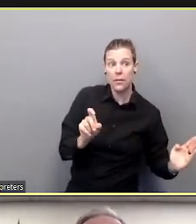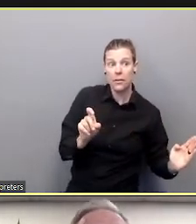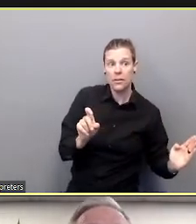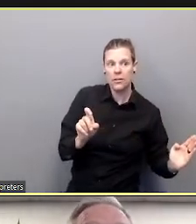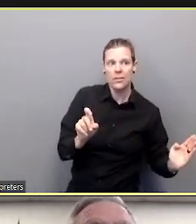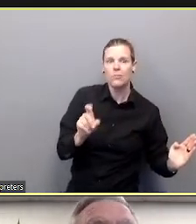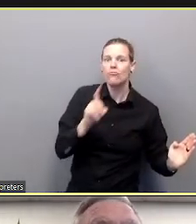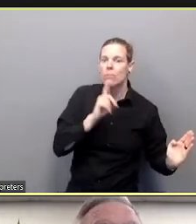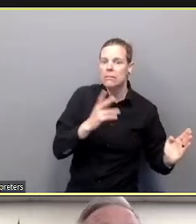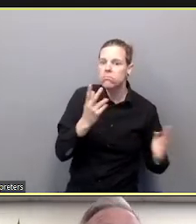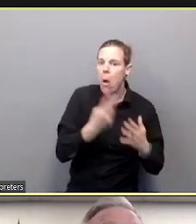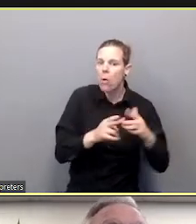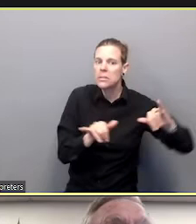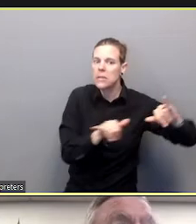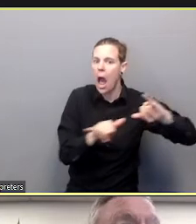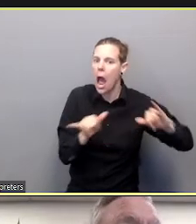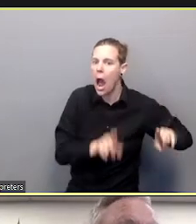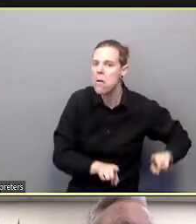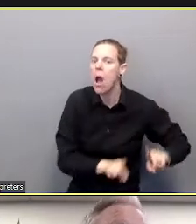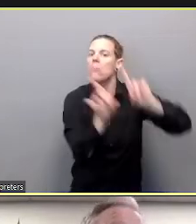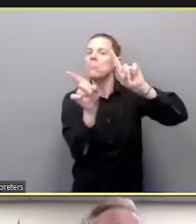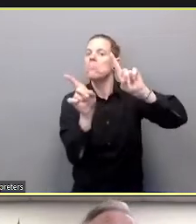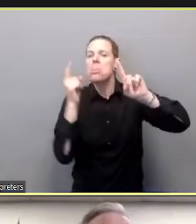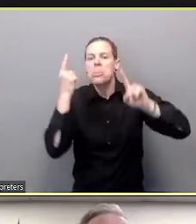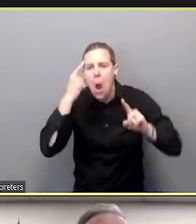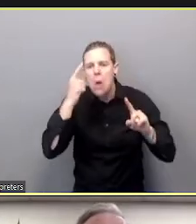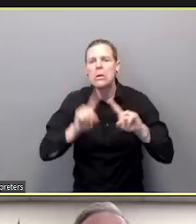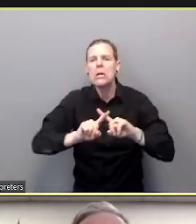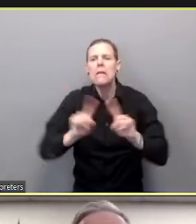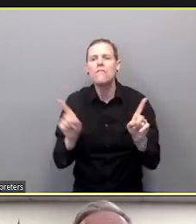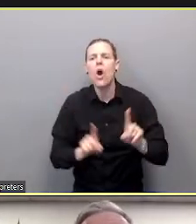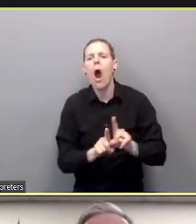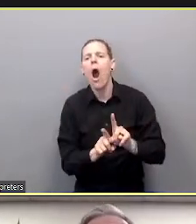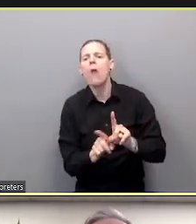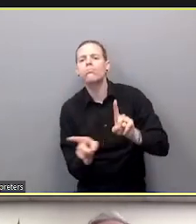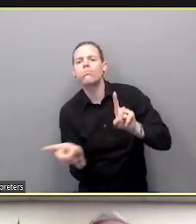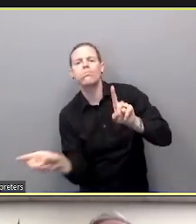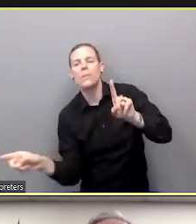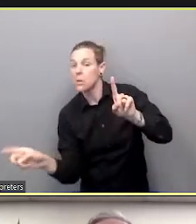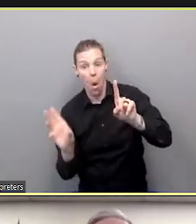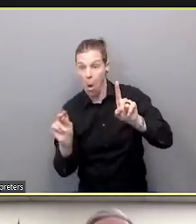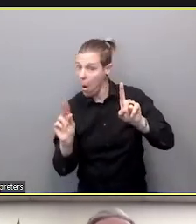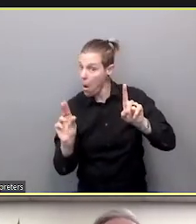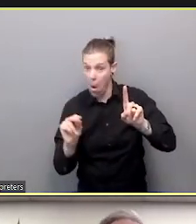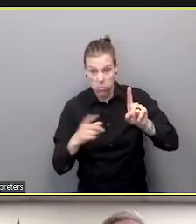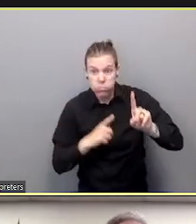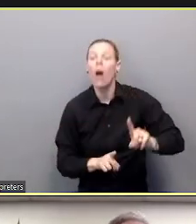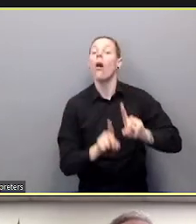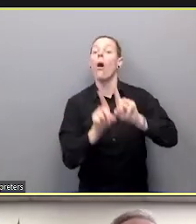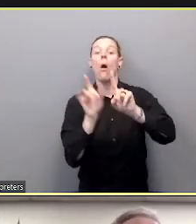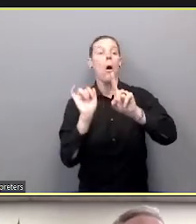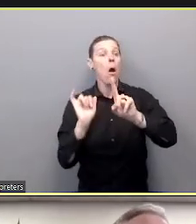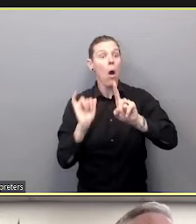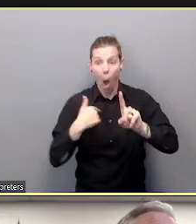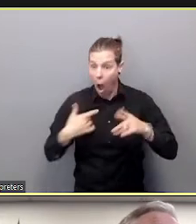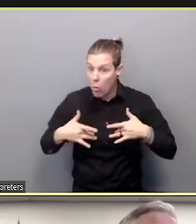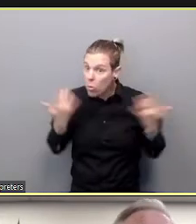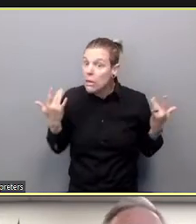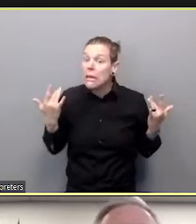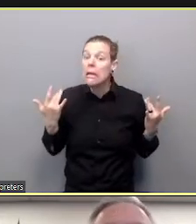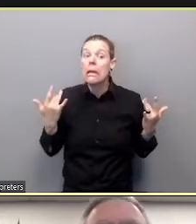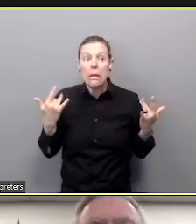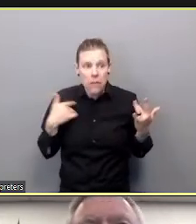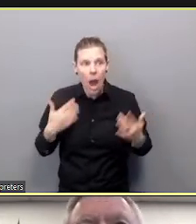in terms of the number of parents bringing their kids in. So we're happy with that performance so far. Again,